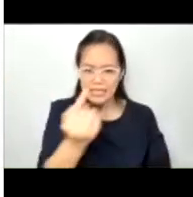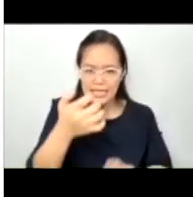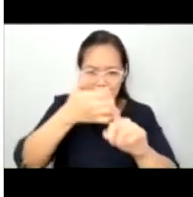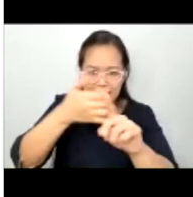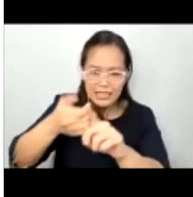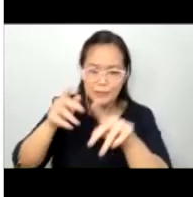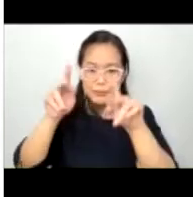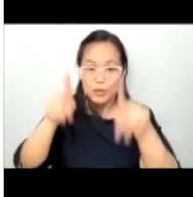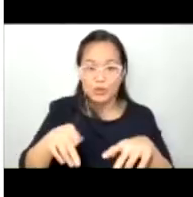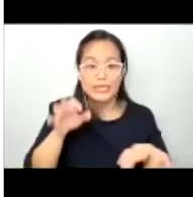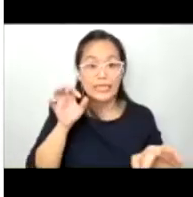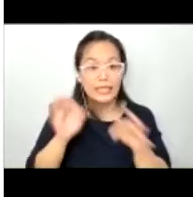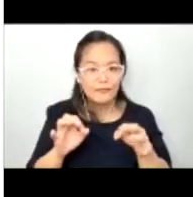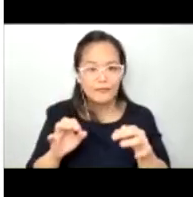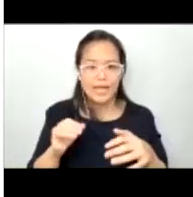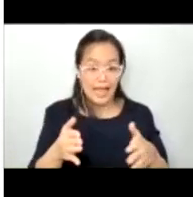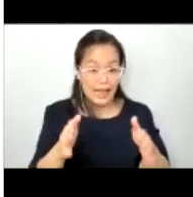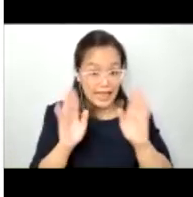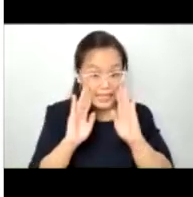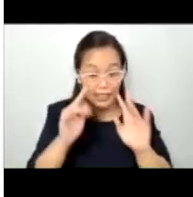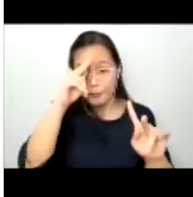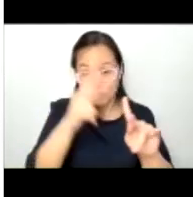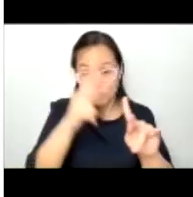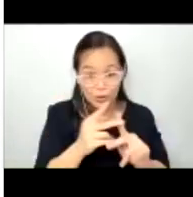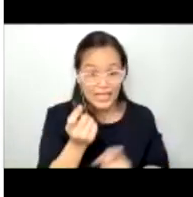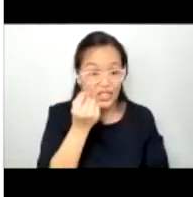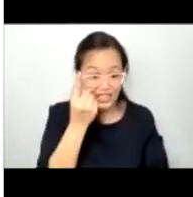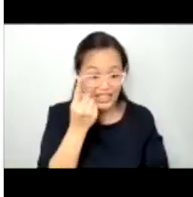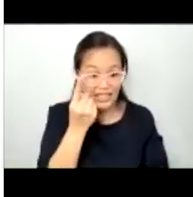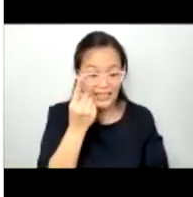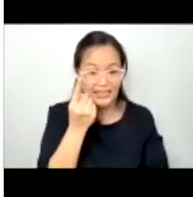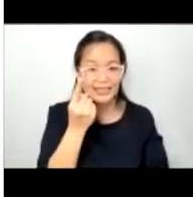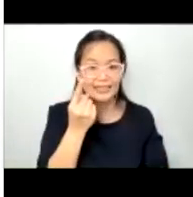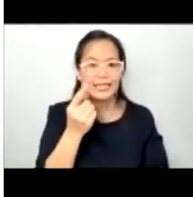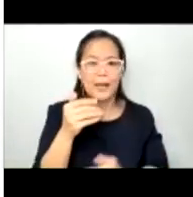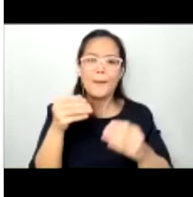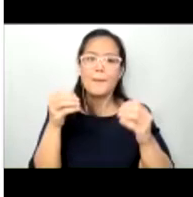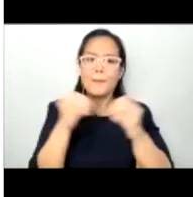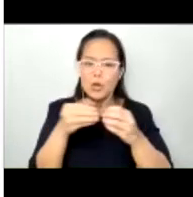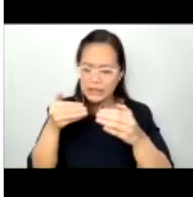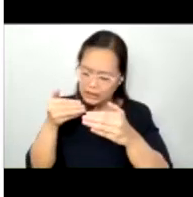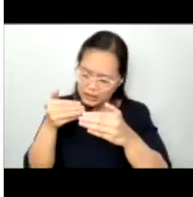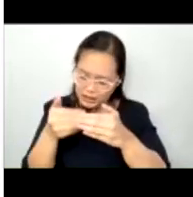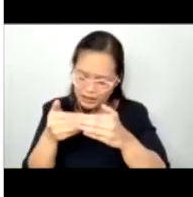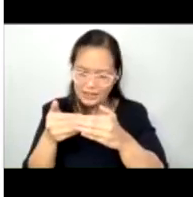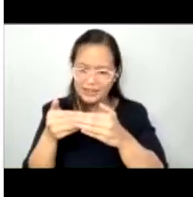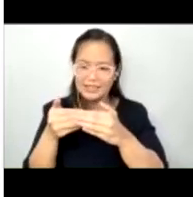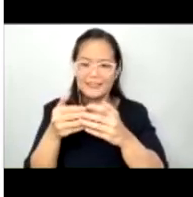listens first to understand tips the scales from division and contempt